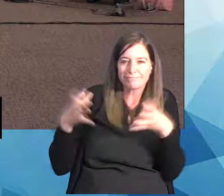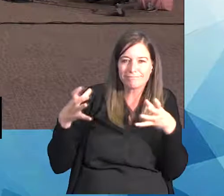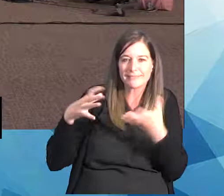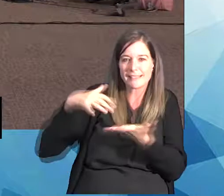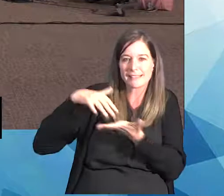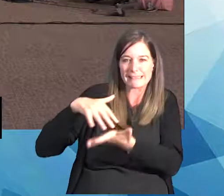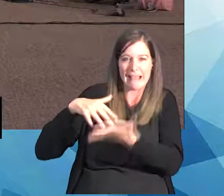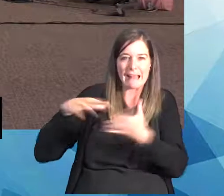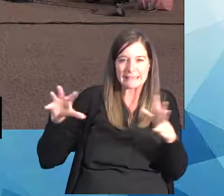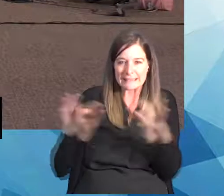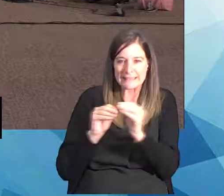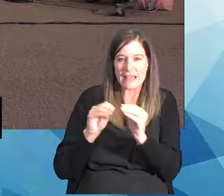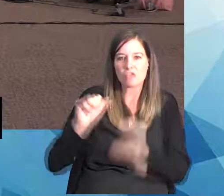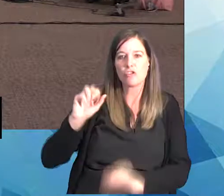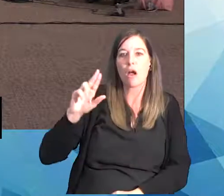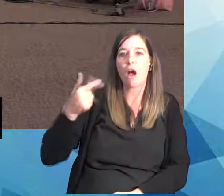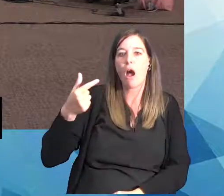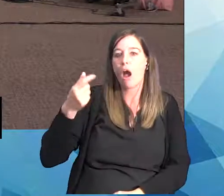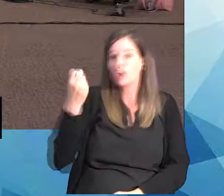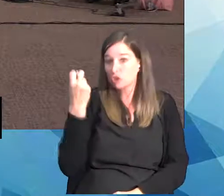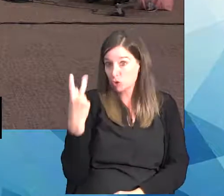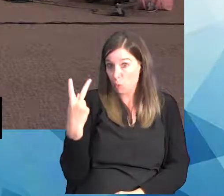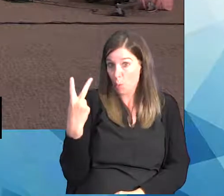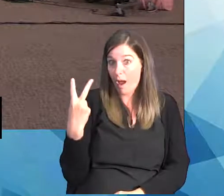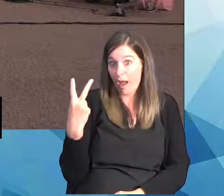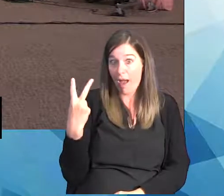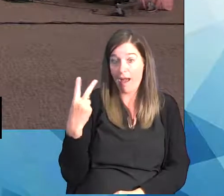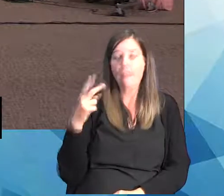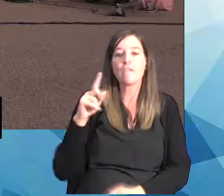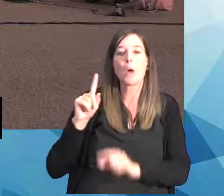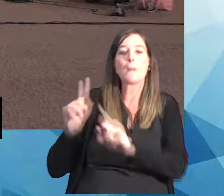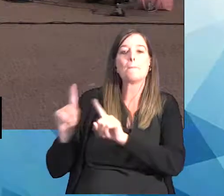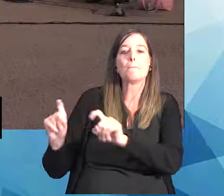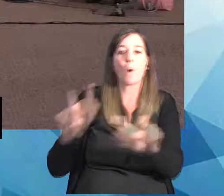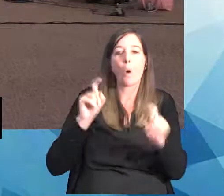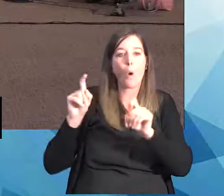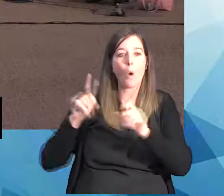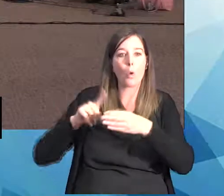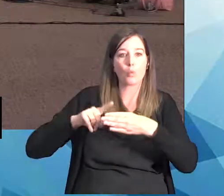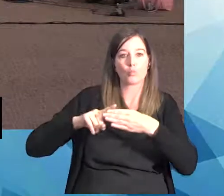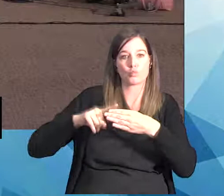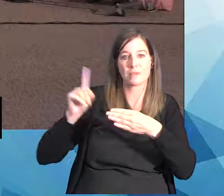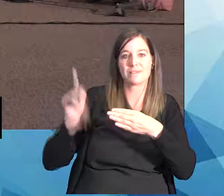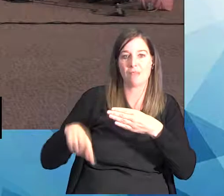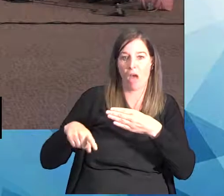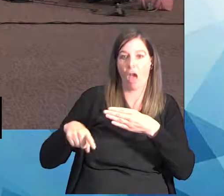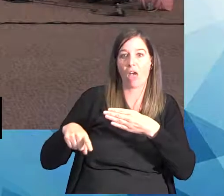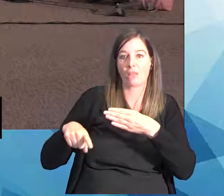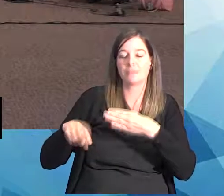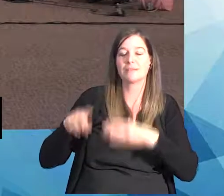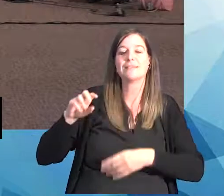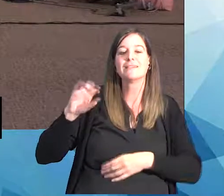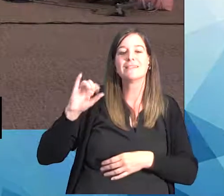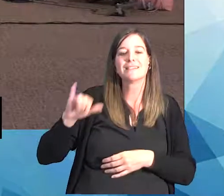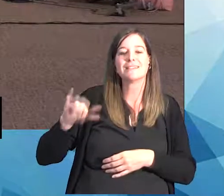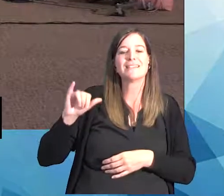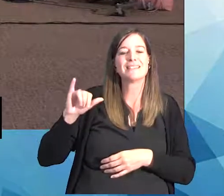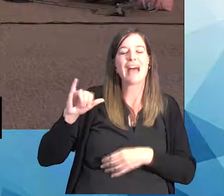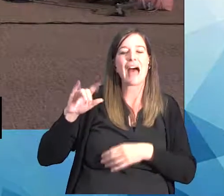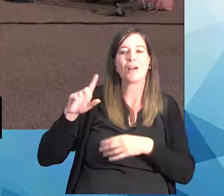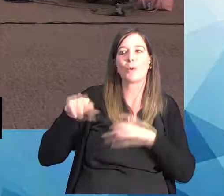2021, the date for the poll results. On that one, that was the date that the poll said we should have our